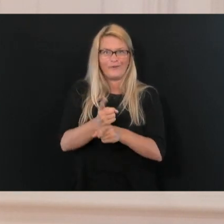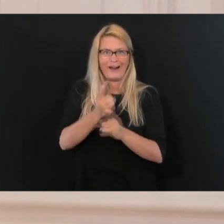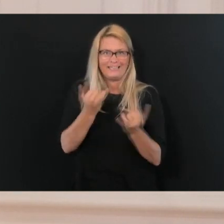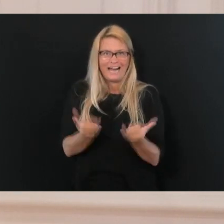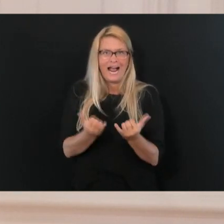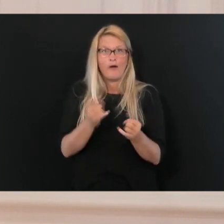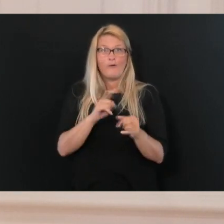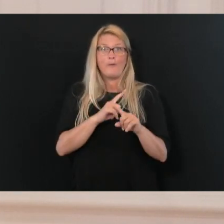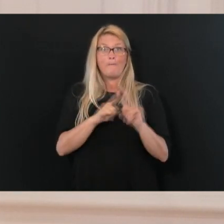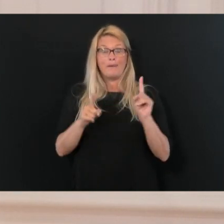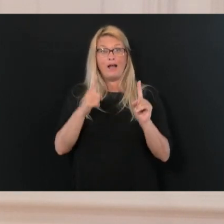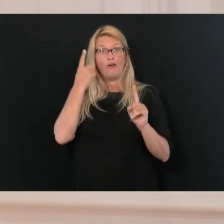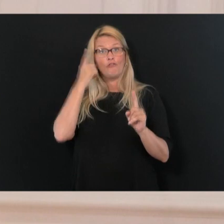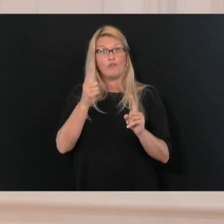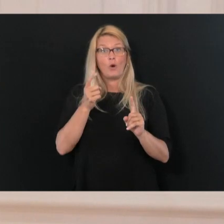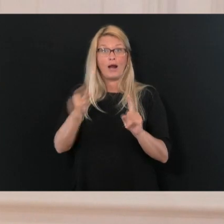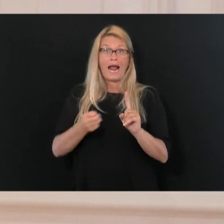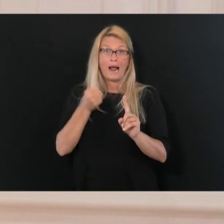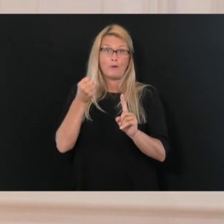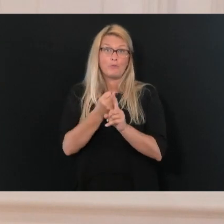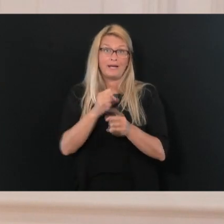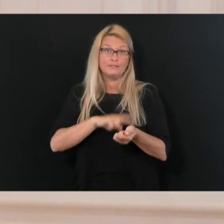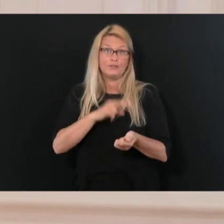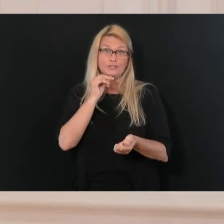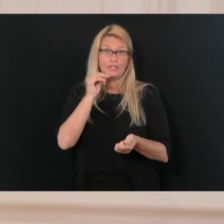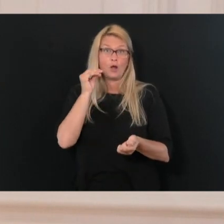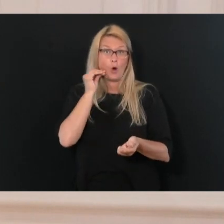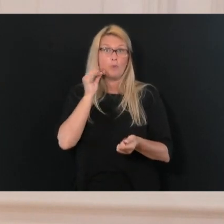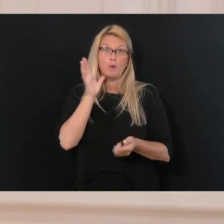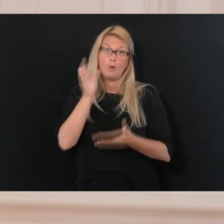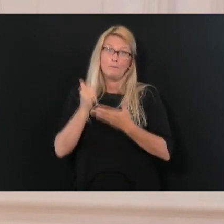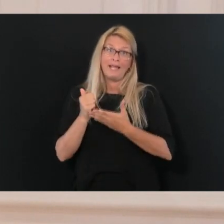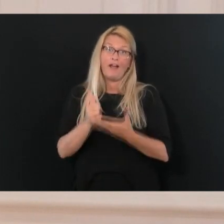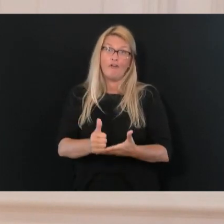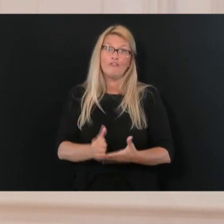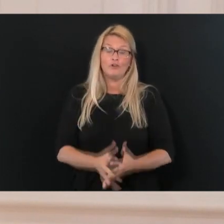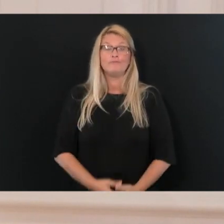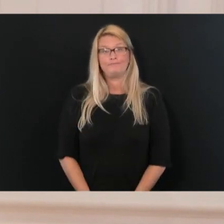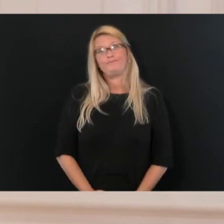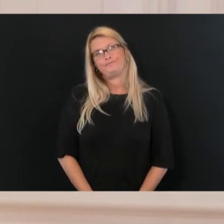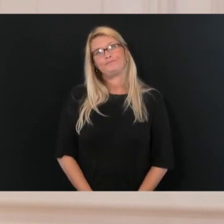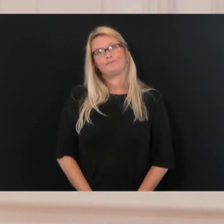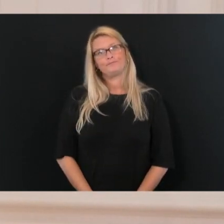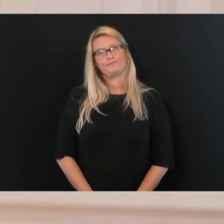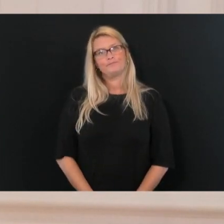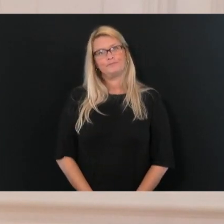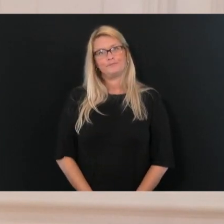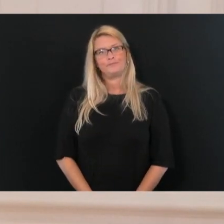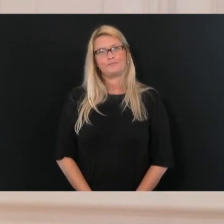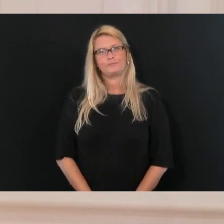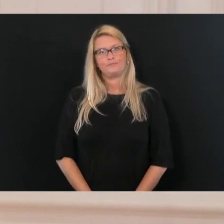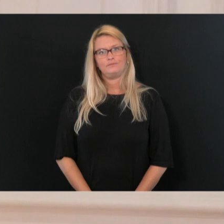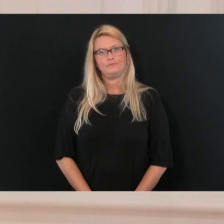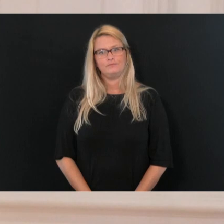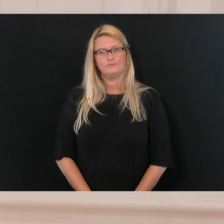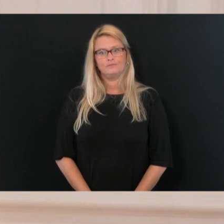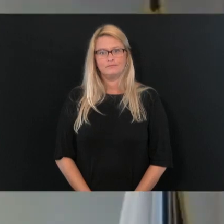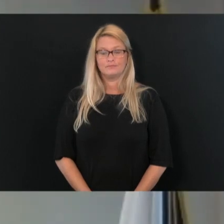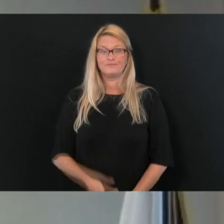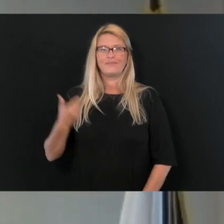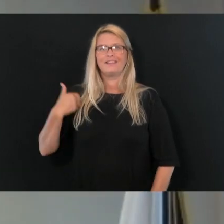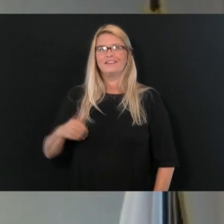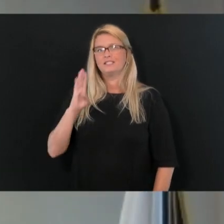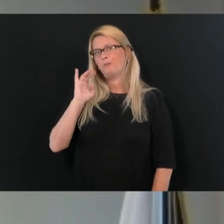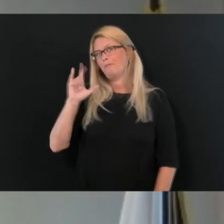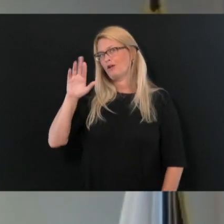for outbreaks in nursing homes is something that I think can be very usefully helped by this. This Bill Crouch, Clay, let